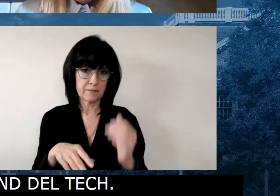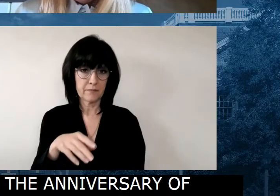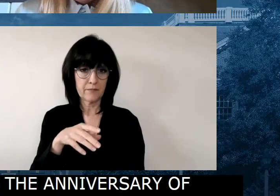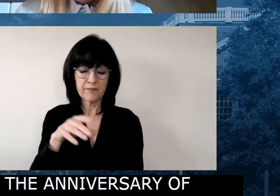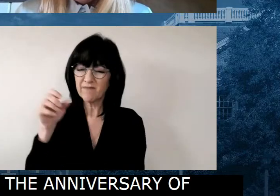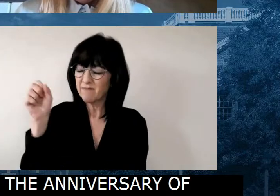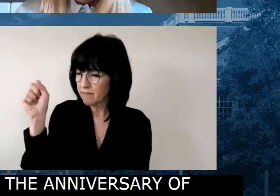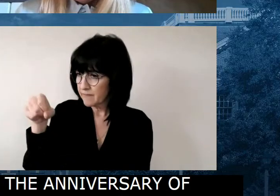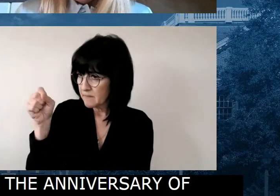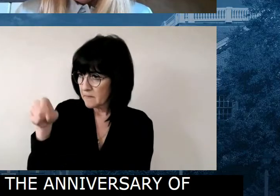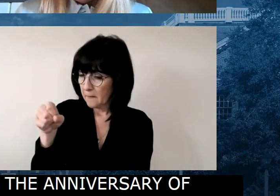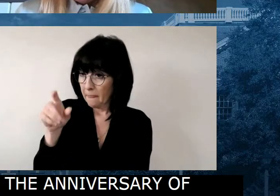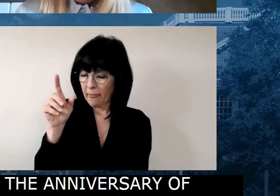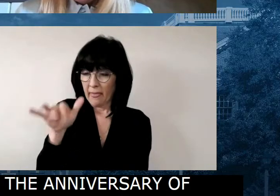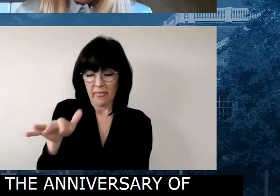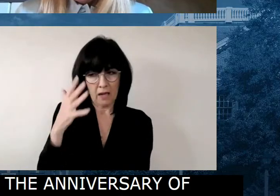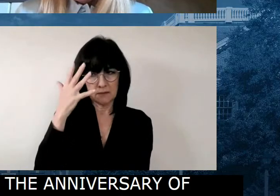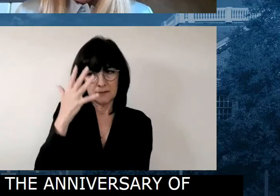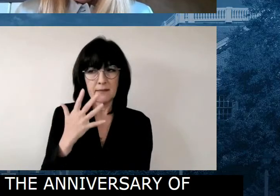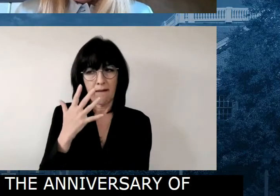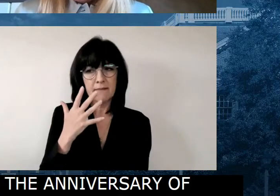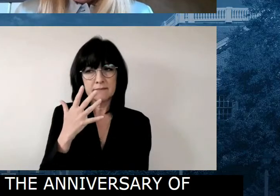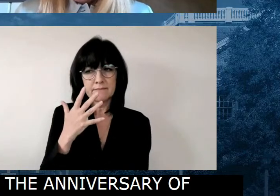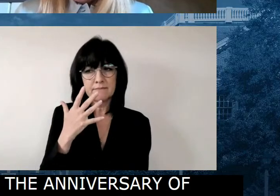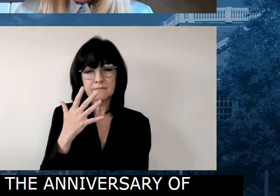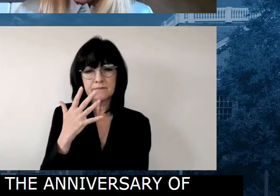they bring to mind